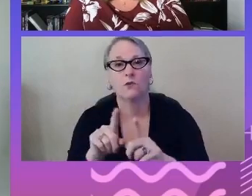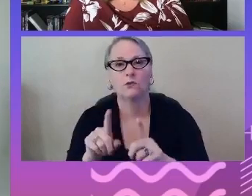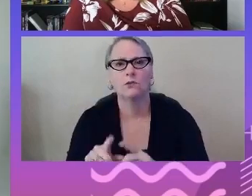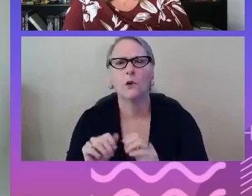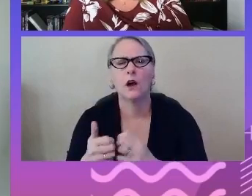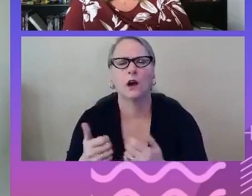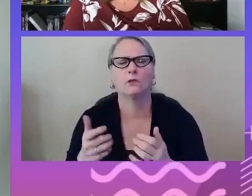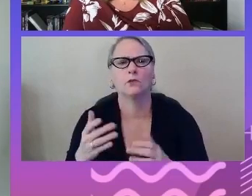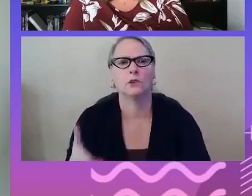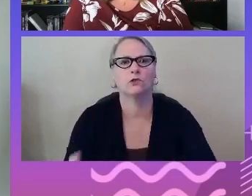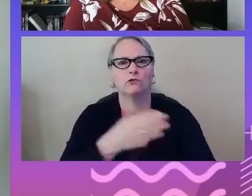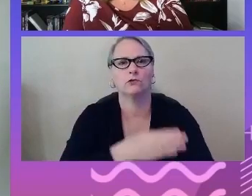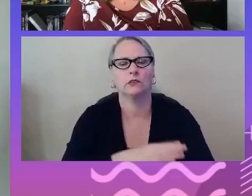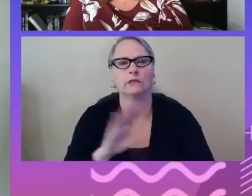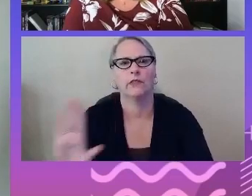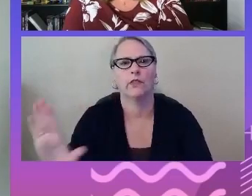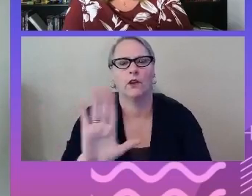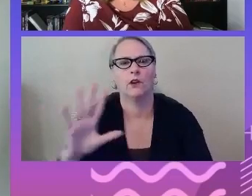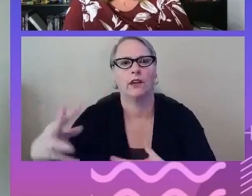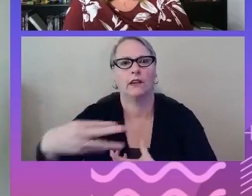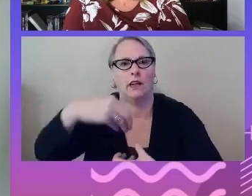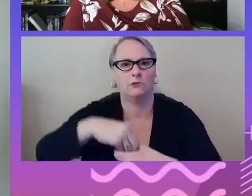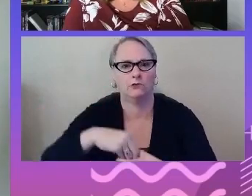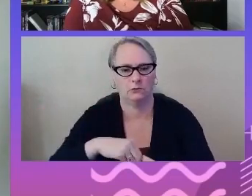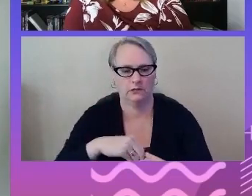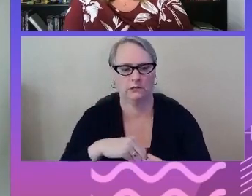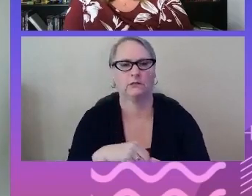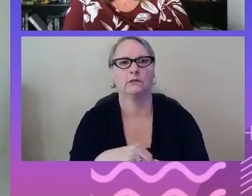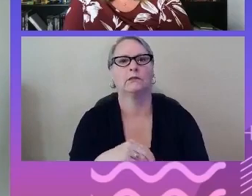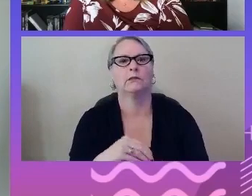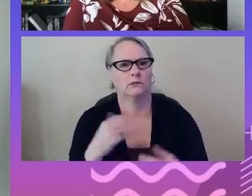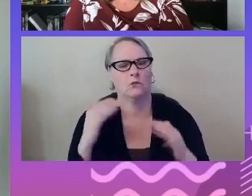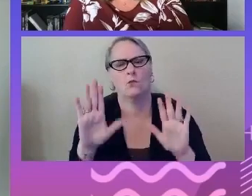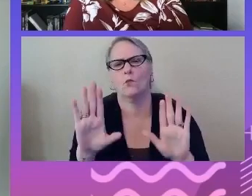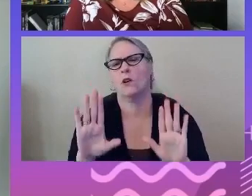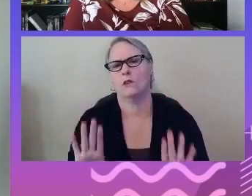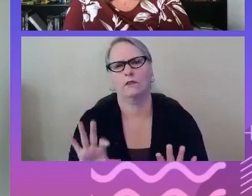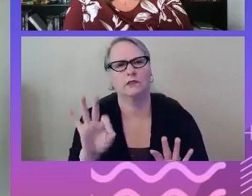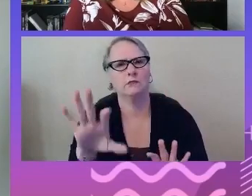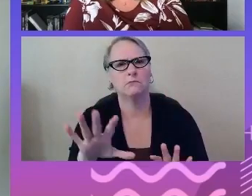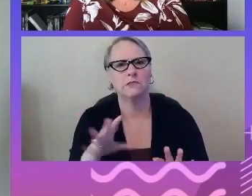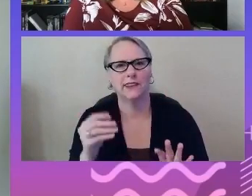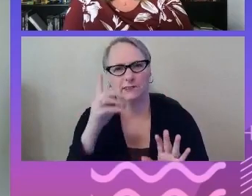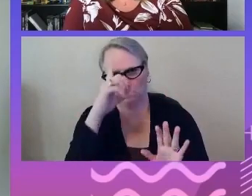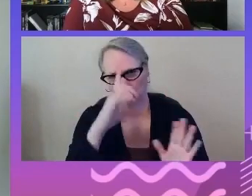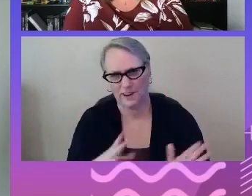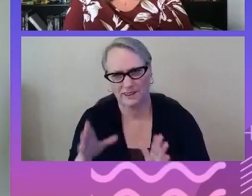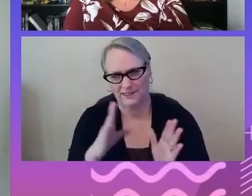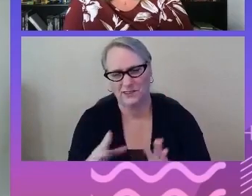doing these activities? So many wonderful tips and strategies that we can begin using.